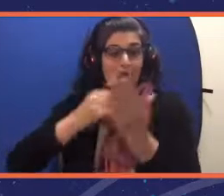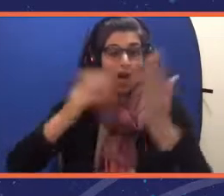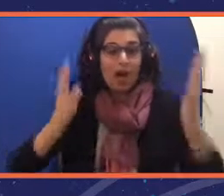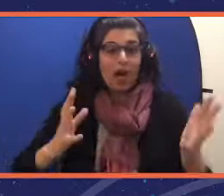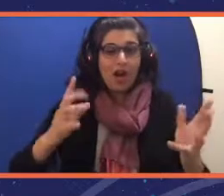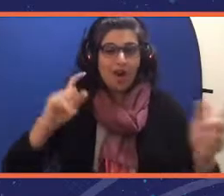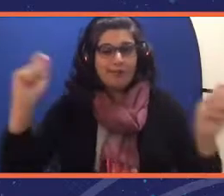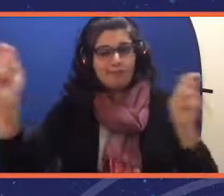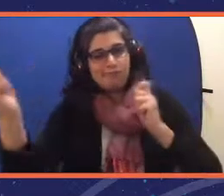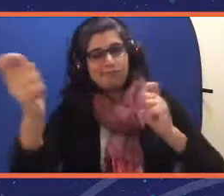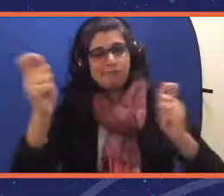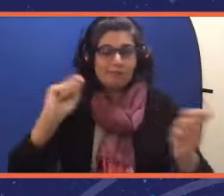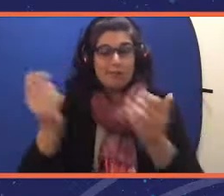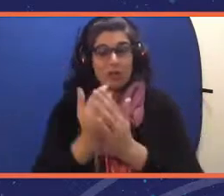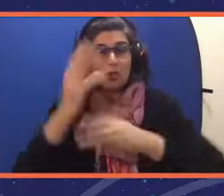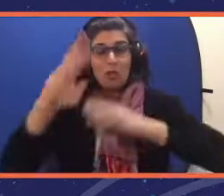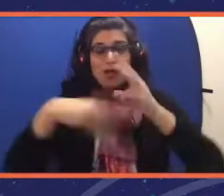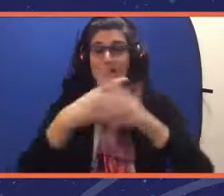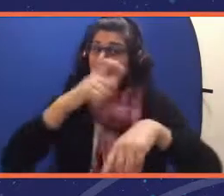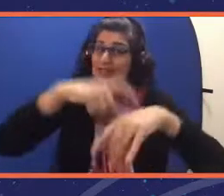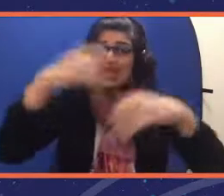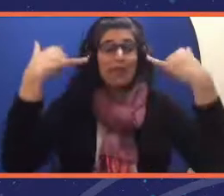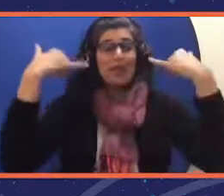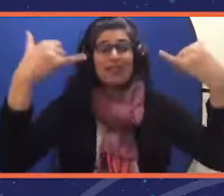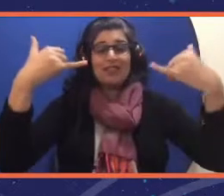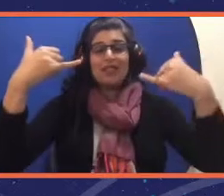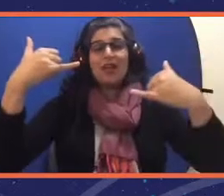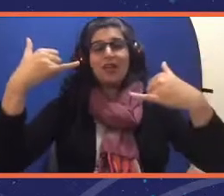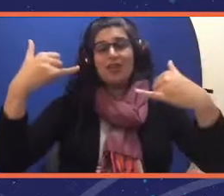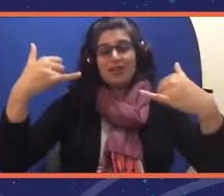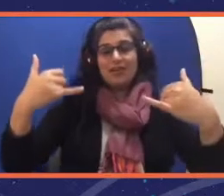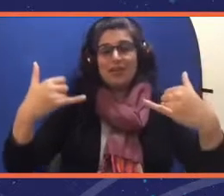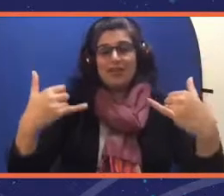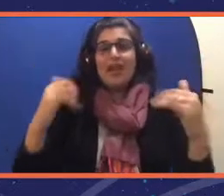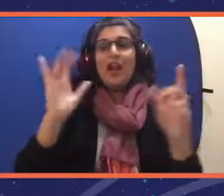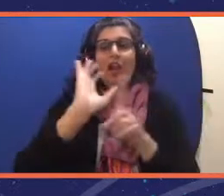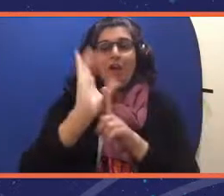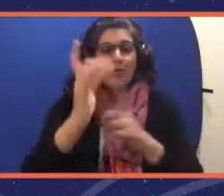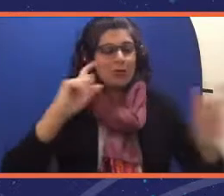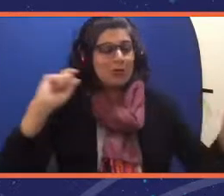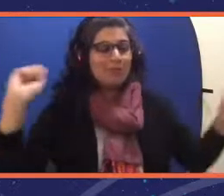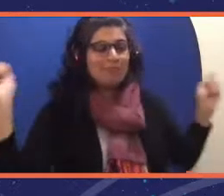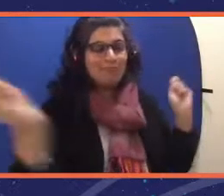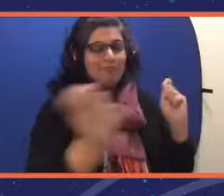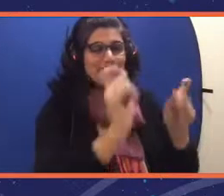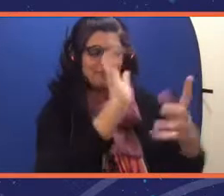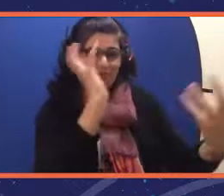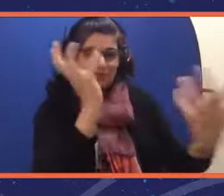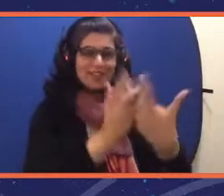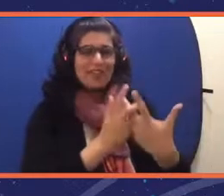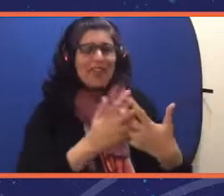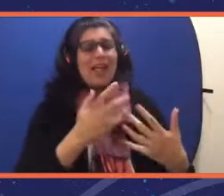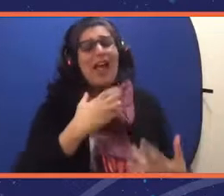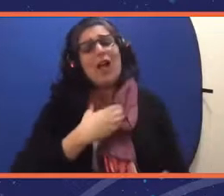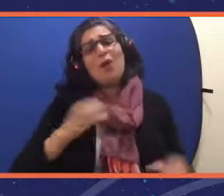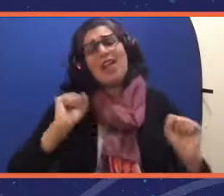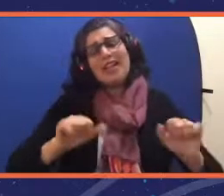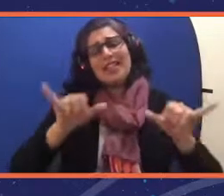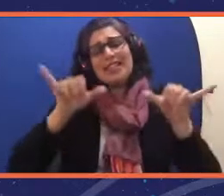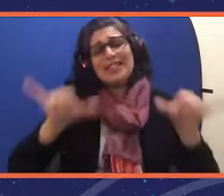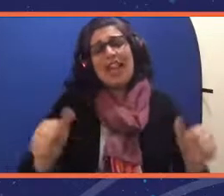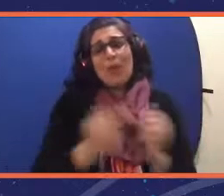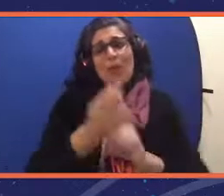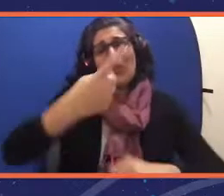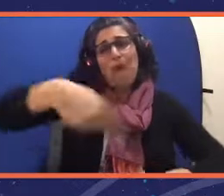create this new world, the time is now. The time has come. Culture has adjusted. I wish I could stay with you all longer and just talk